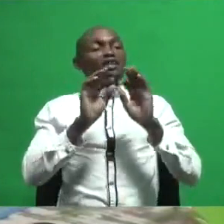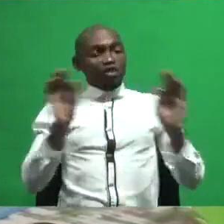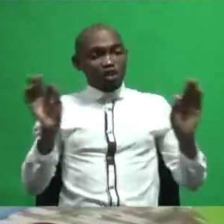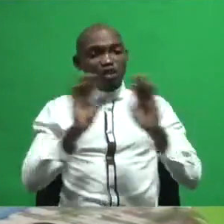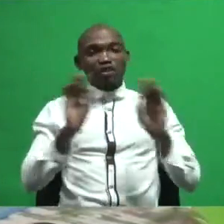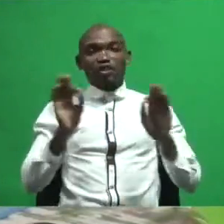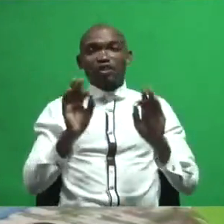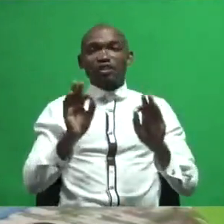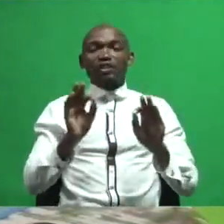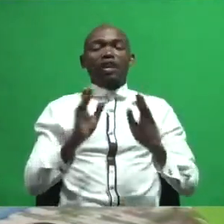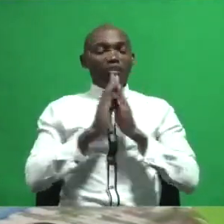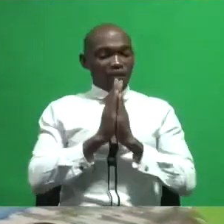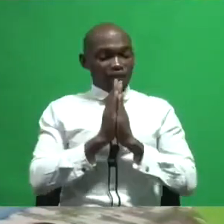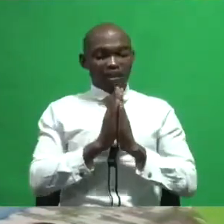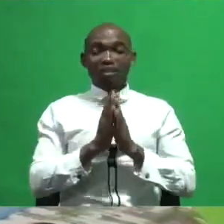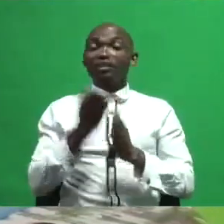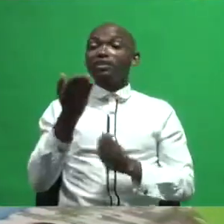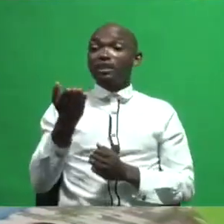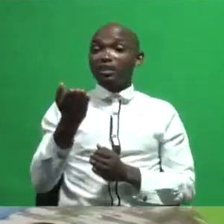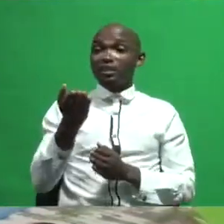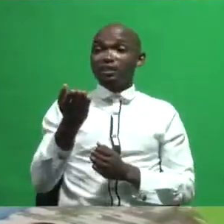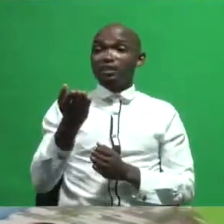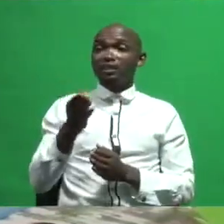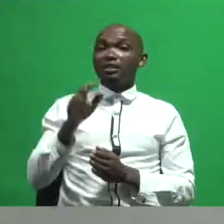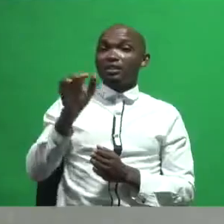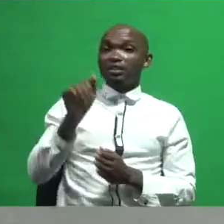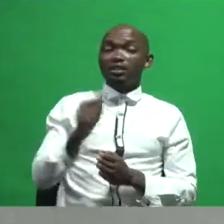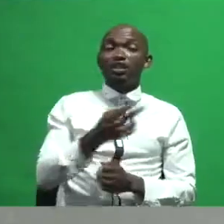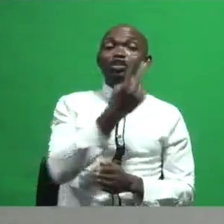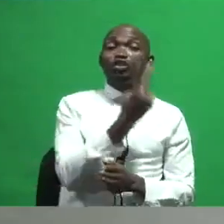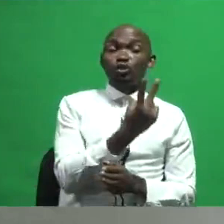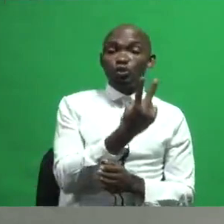Thank you very much. Clap for her. Good. This is